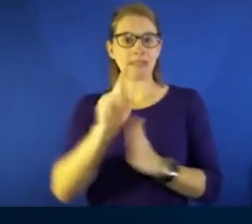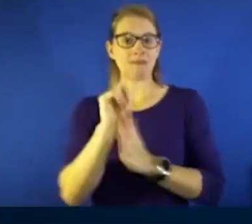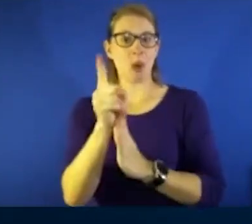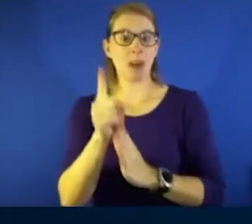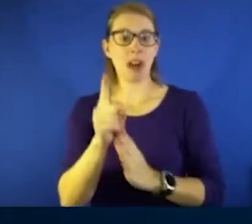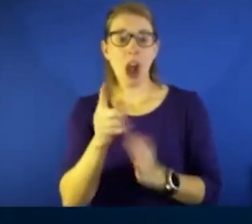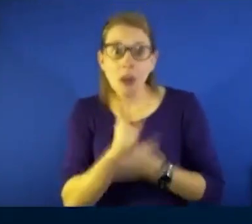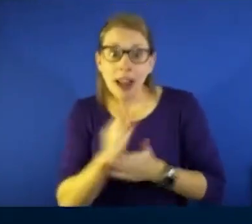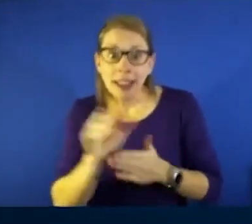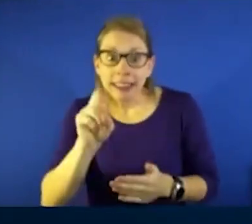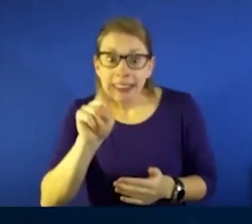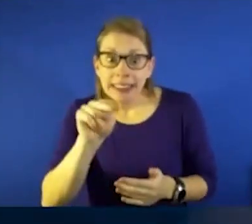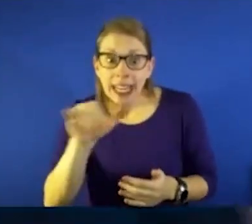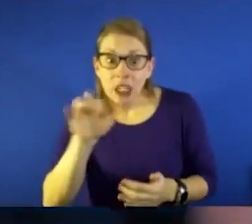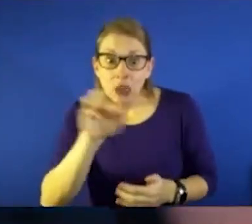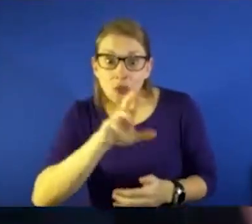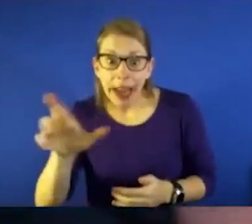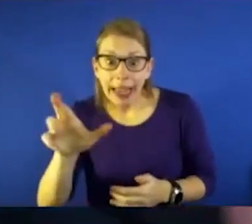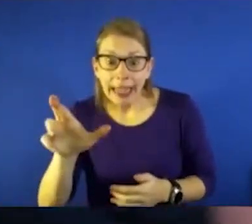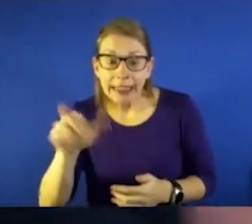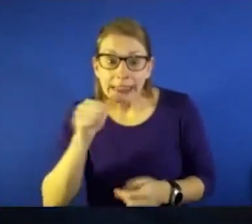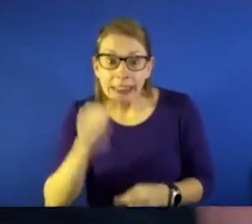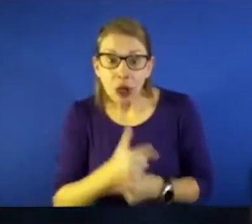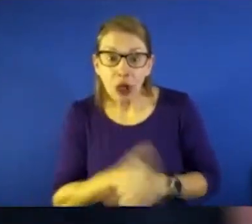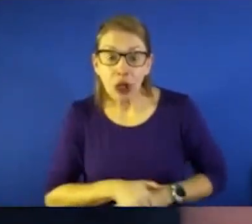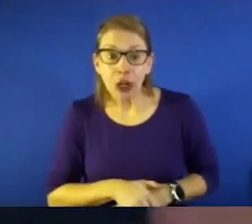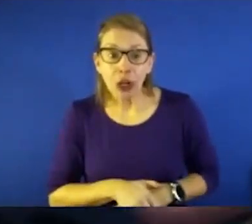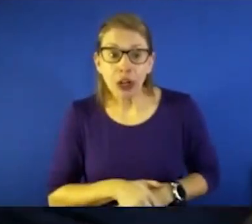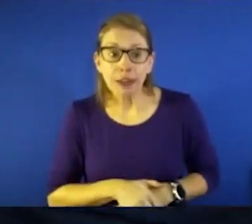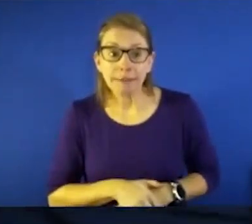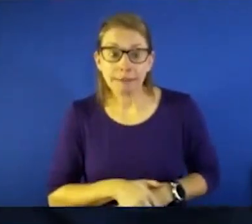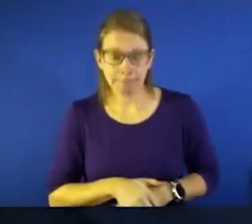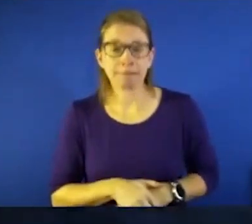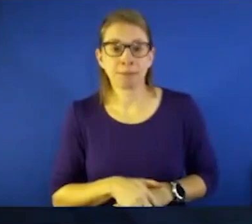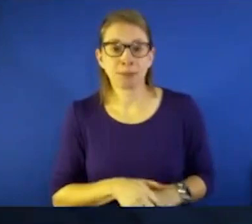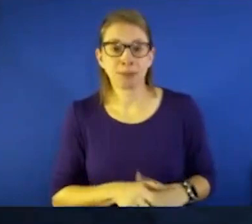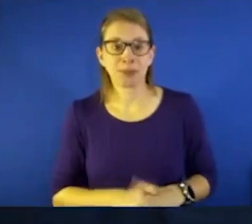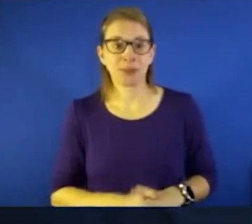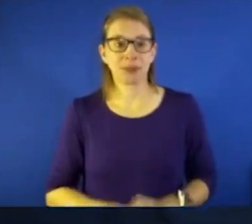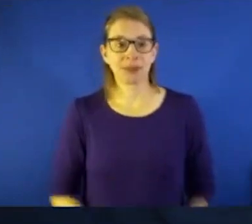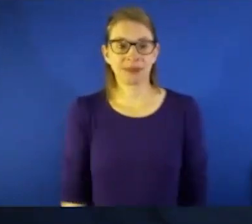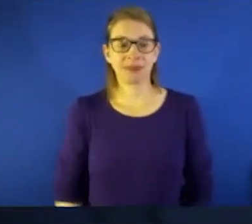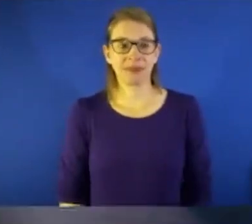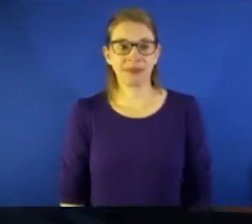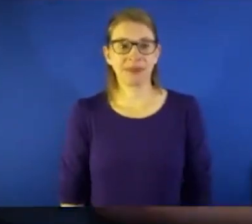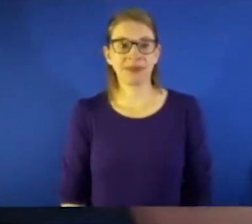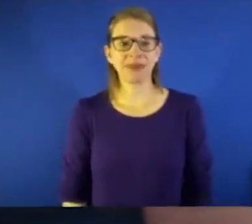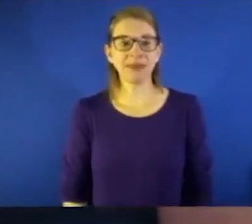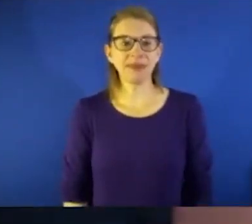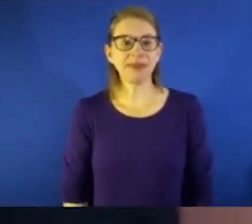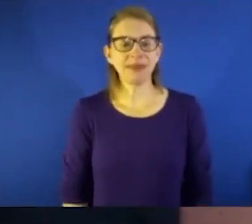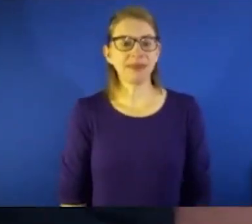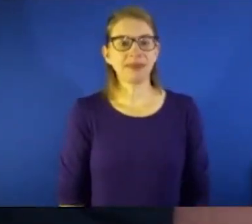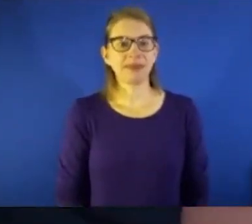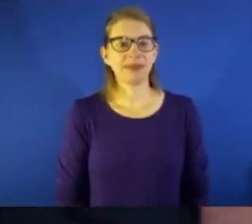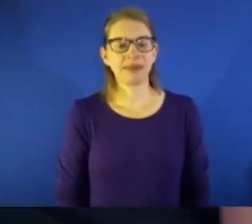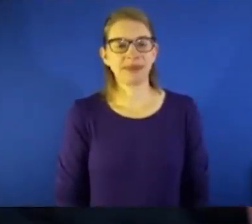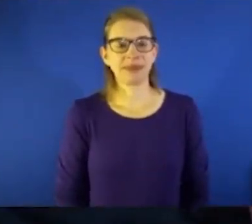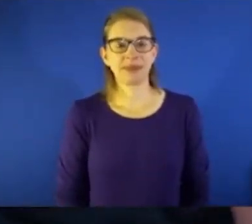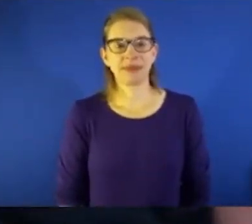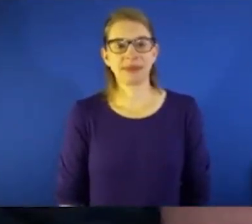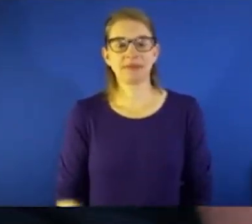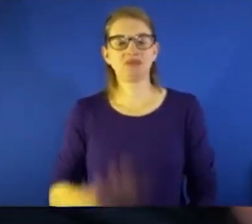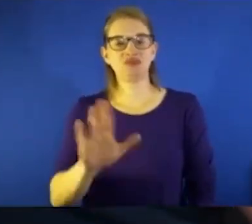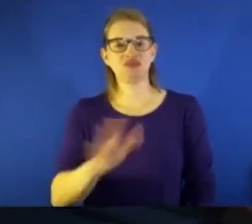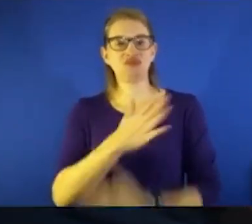ready, sister? Okay, we'll let that dry. And then I want you just to let your arm relax.